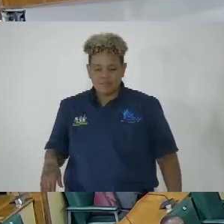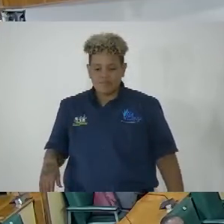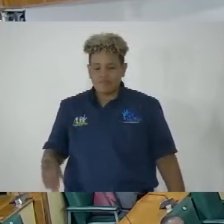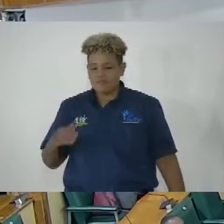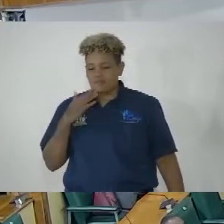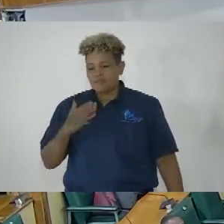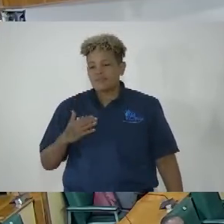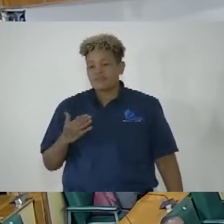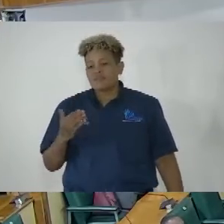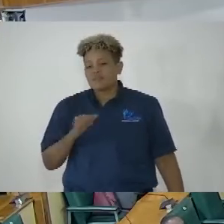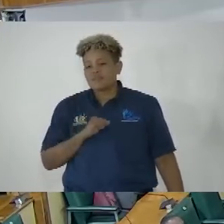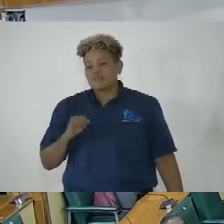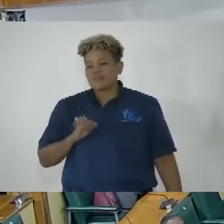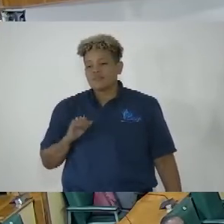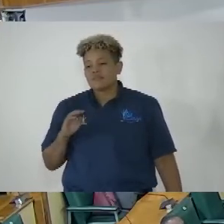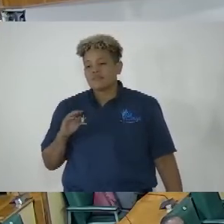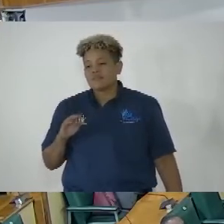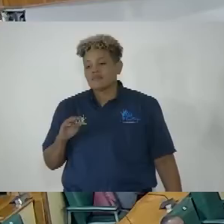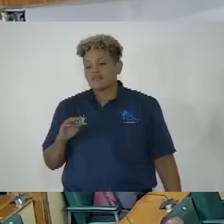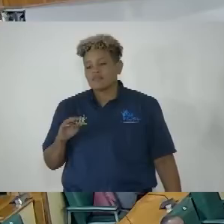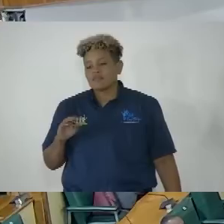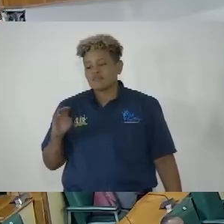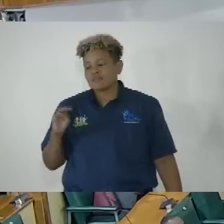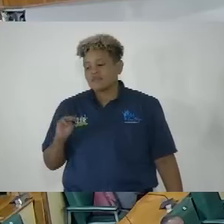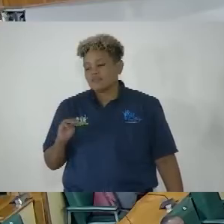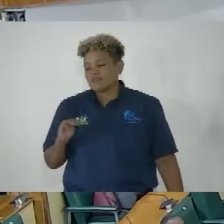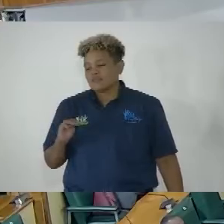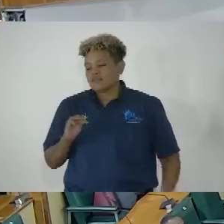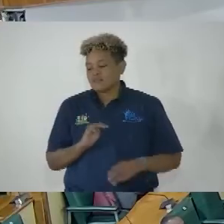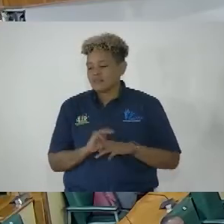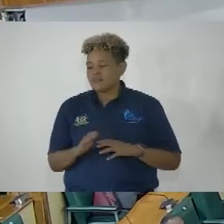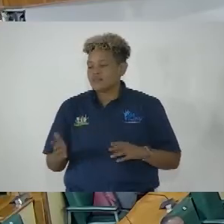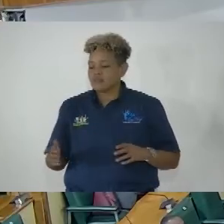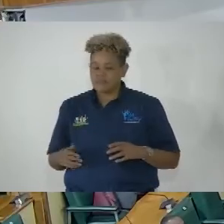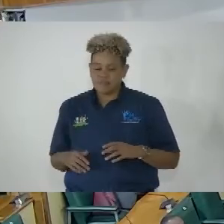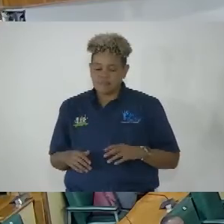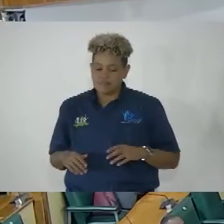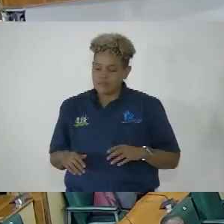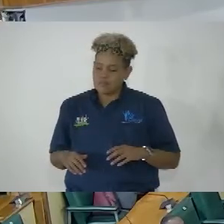Thank you very much, Senator Bunting. Minister?